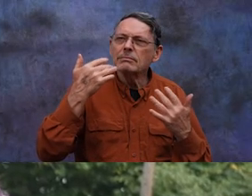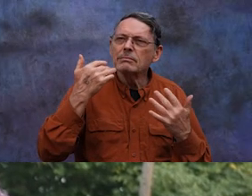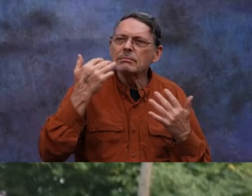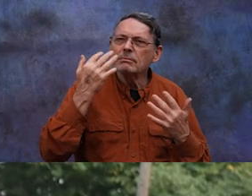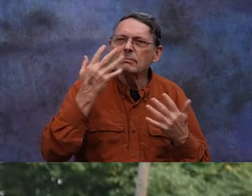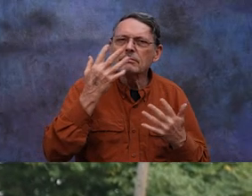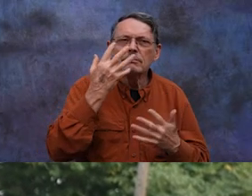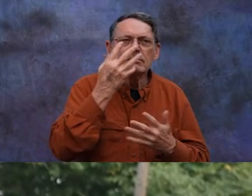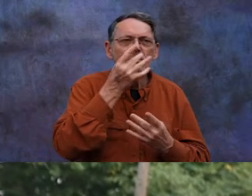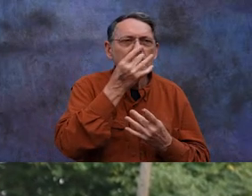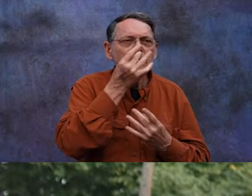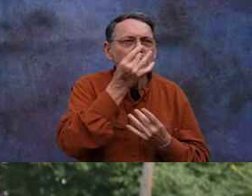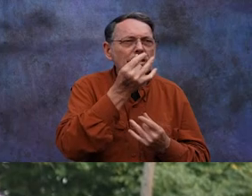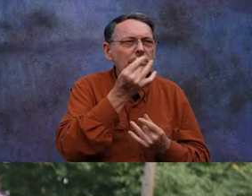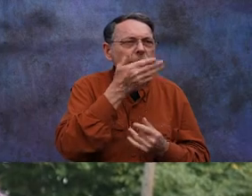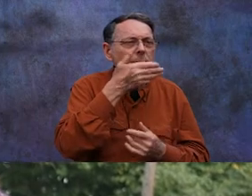fragrance,